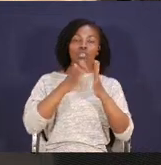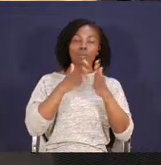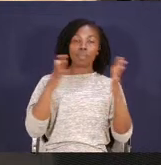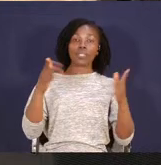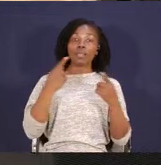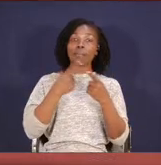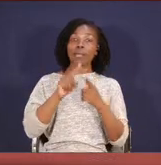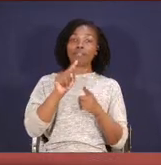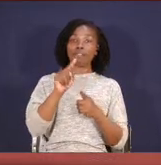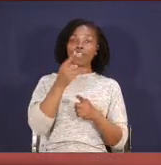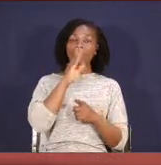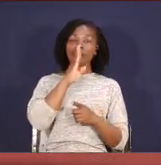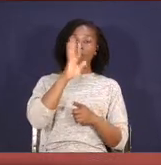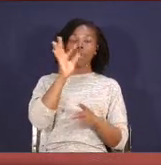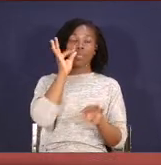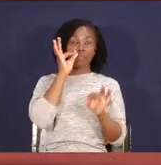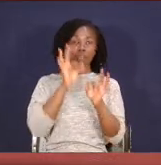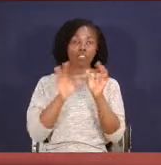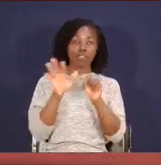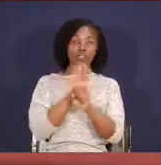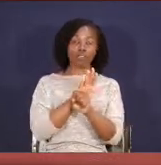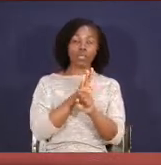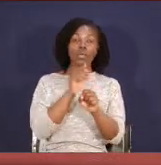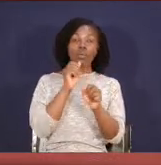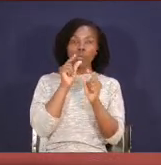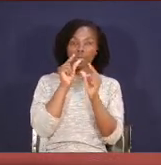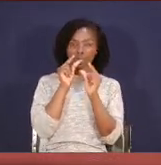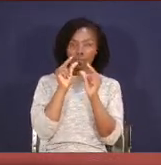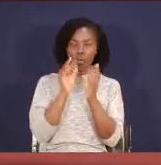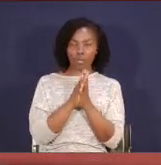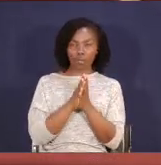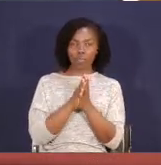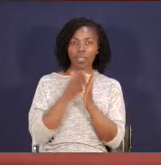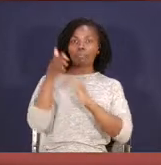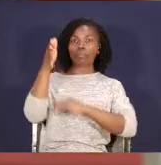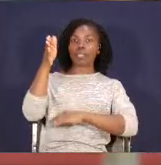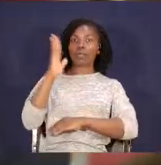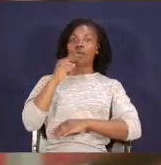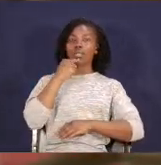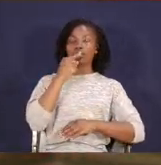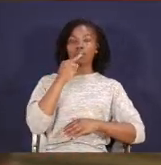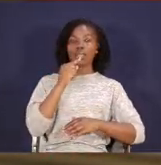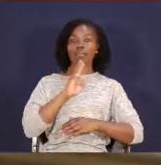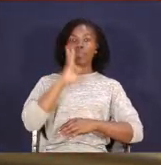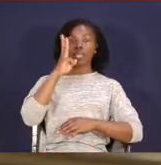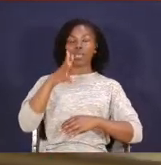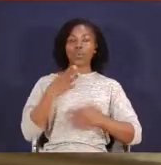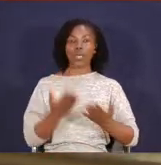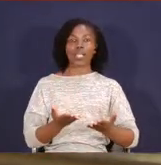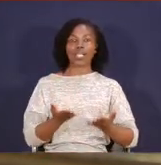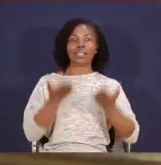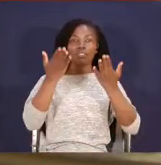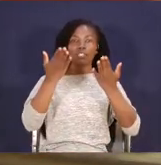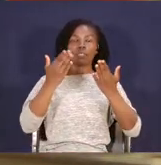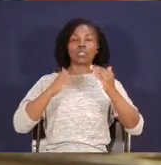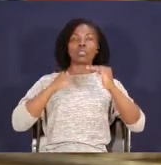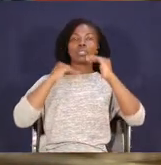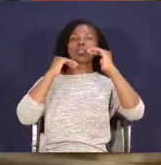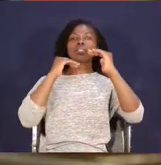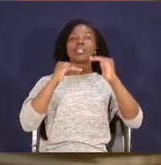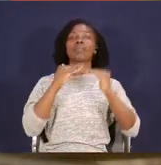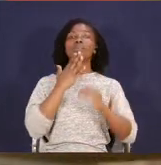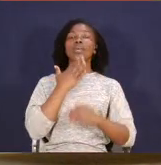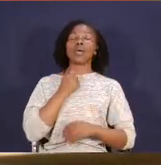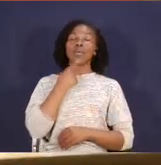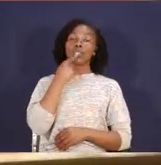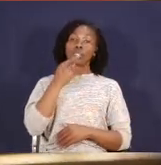are, faithful with the little that you have. And God is looking and he's saying, "I am going to raise you to the next level." I want to say